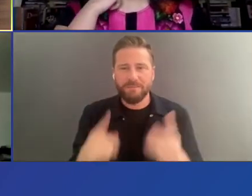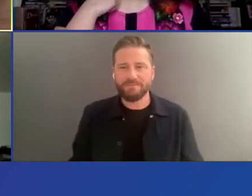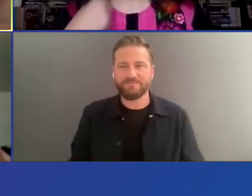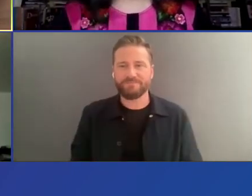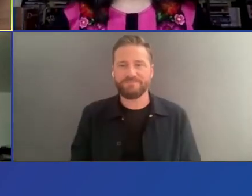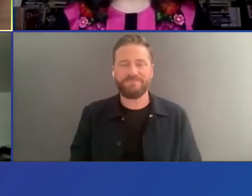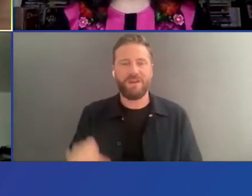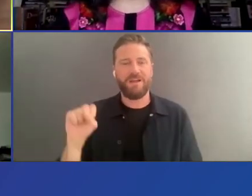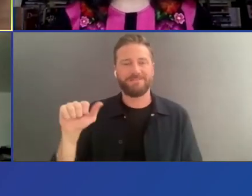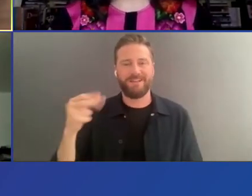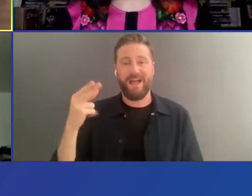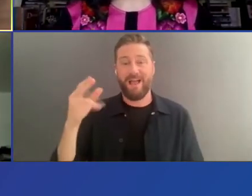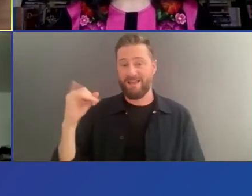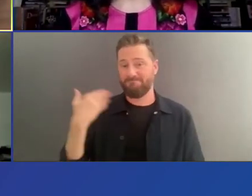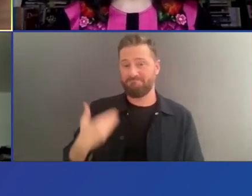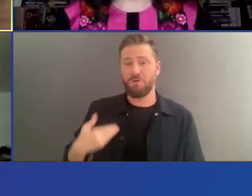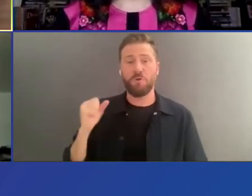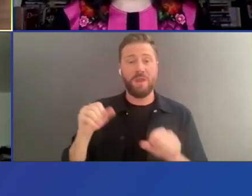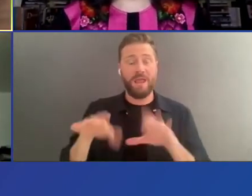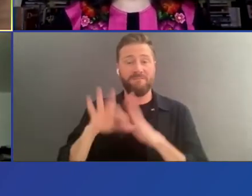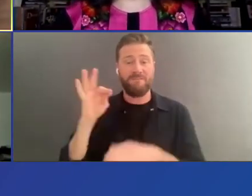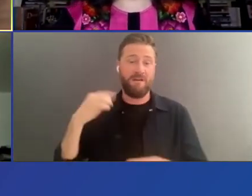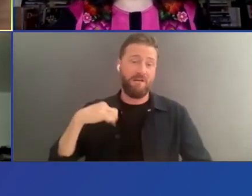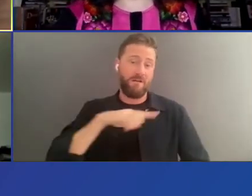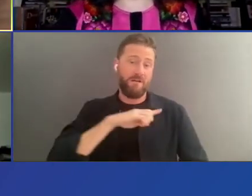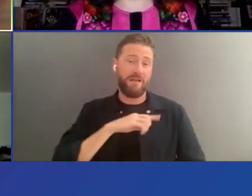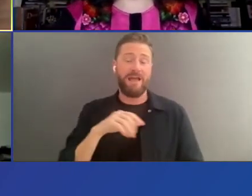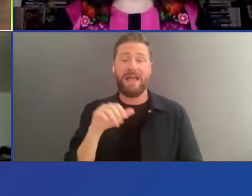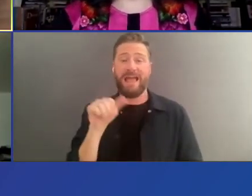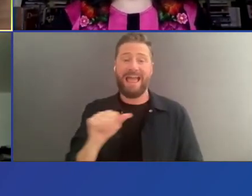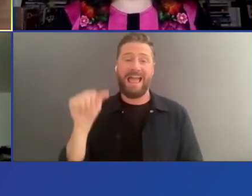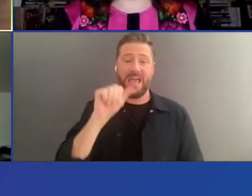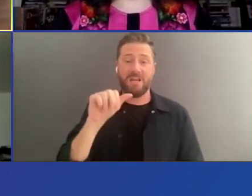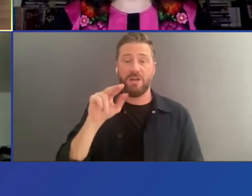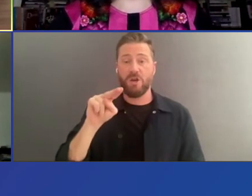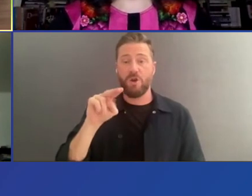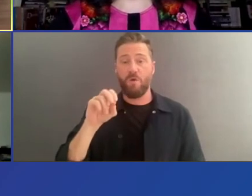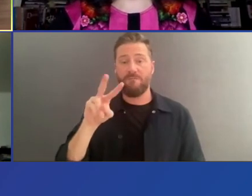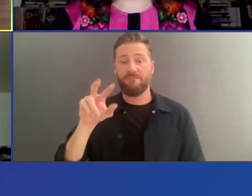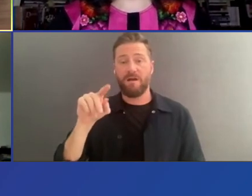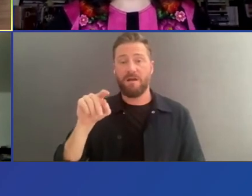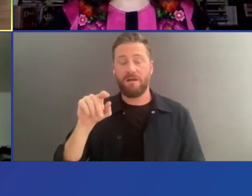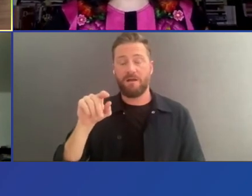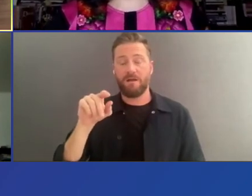Sahi here. You can find us at navatman.org,